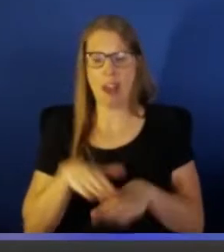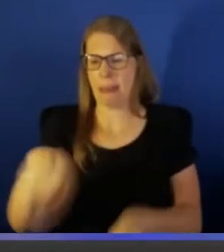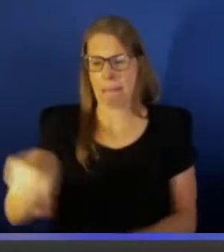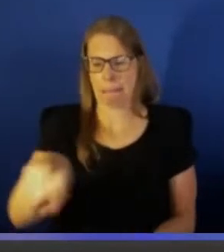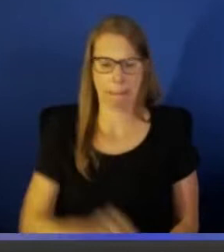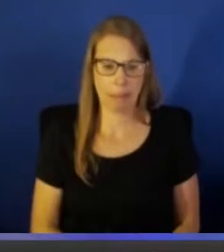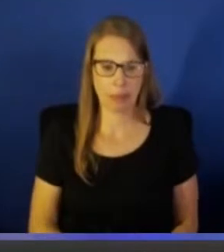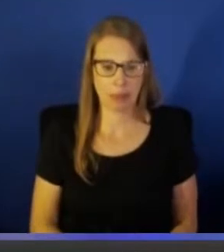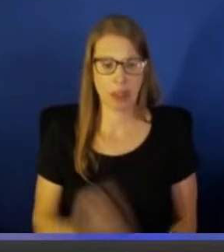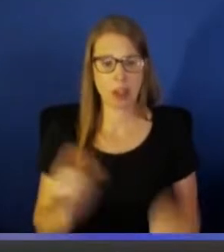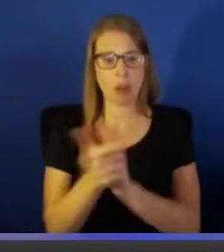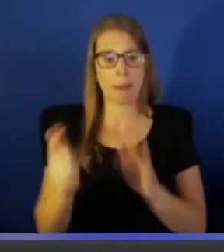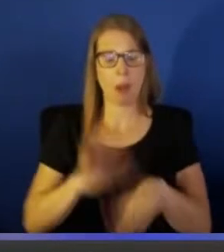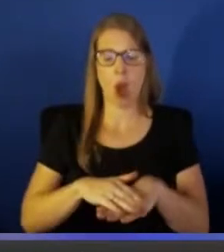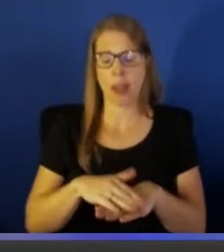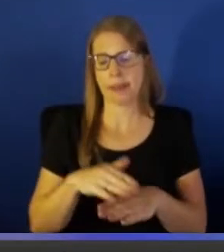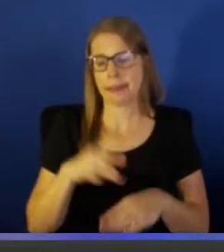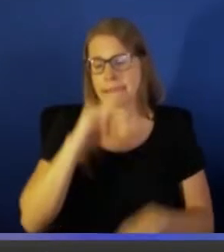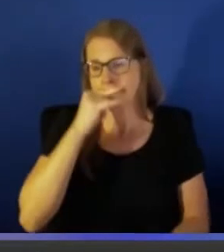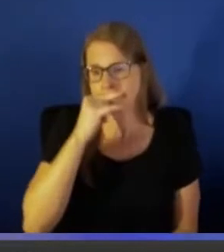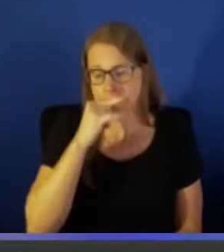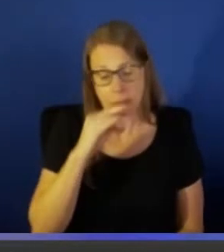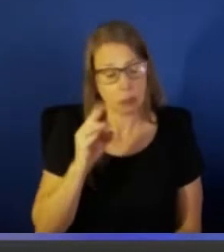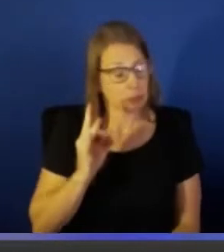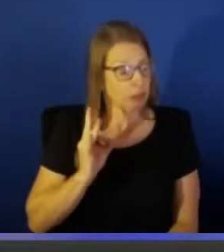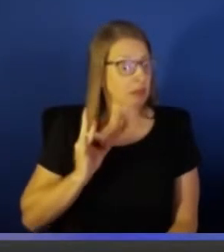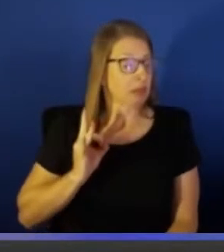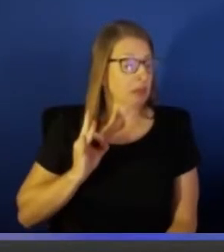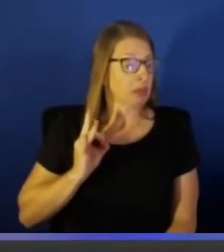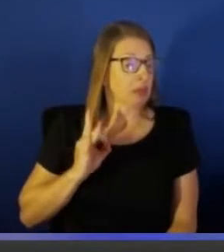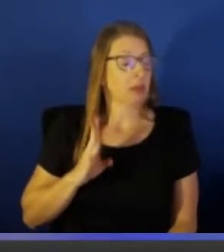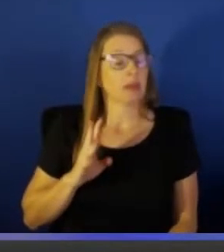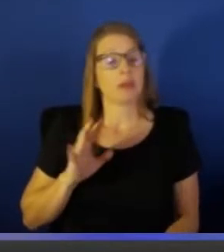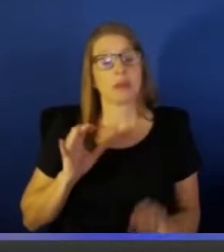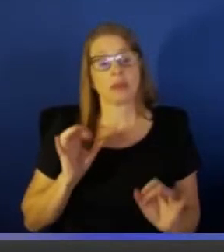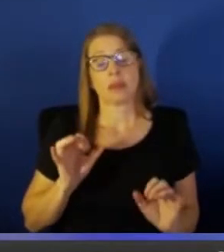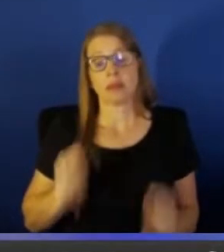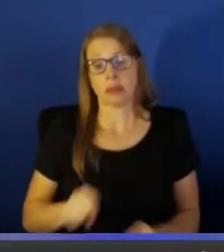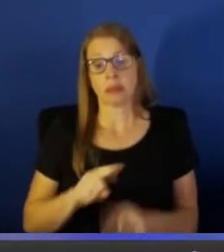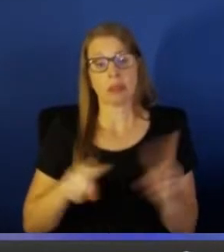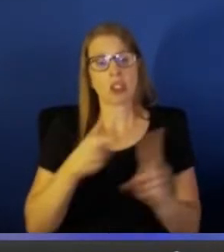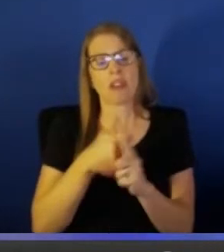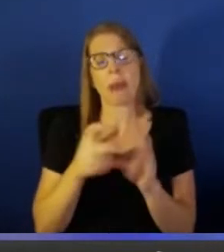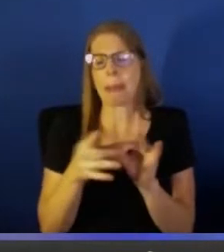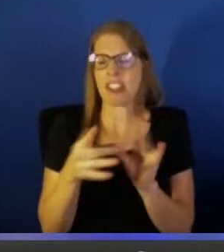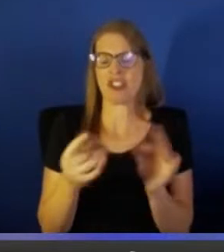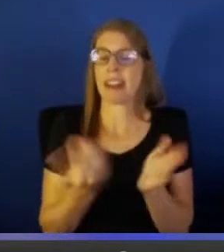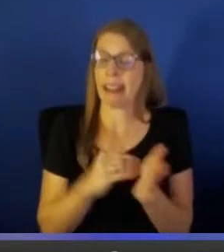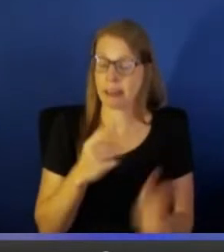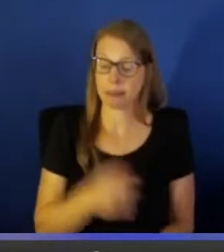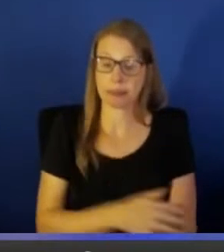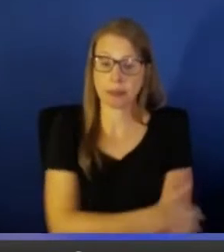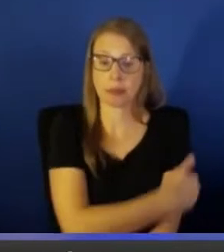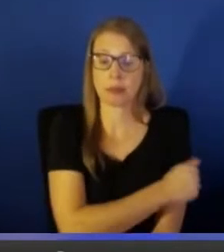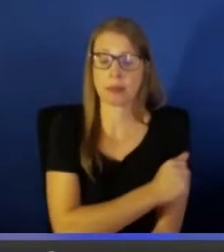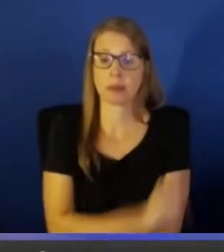on kids, it can be really devastating, and you talk about prevention, but how do we help them? You mentioned again, just opening your eyes, being aware of